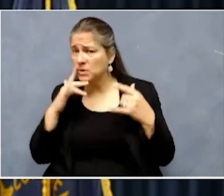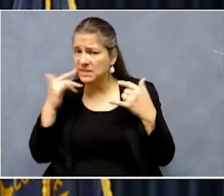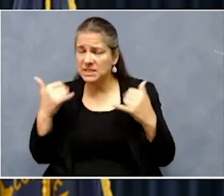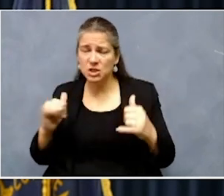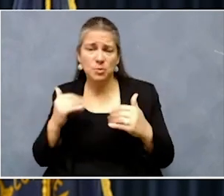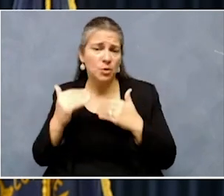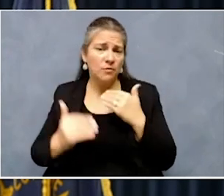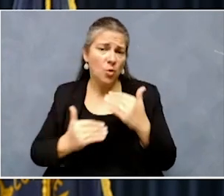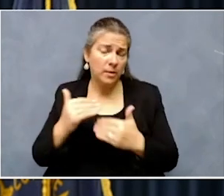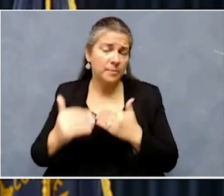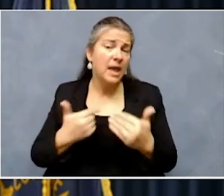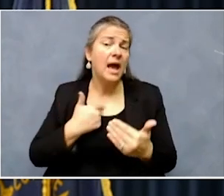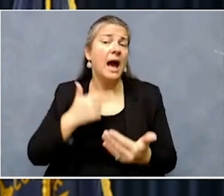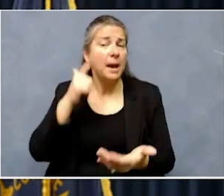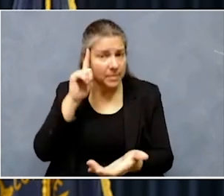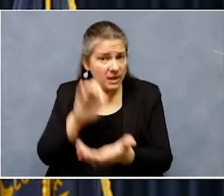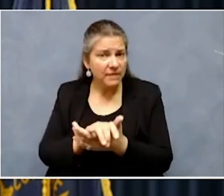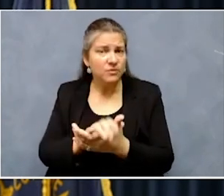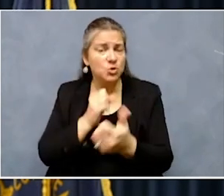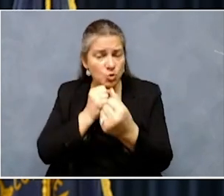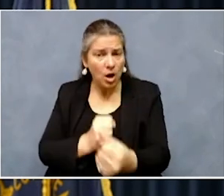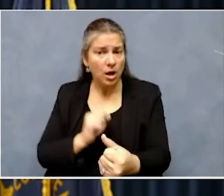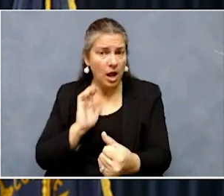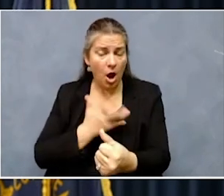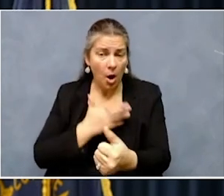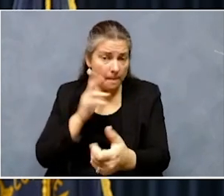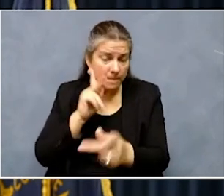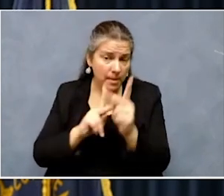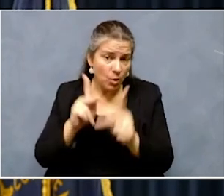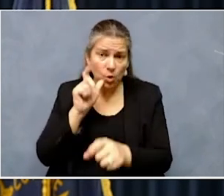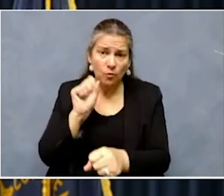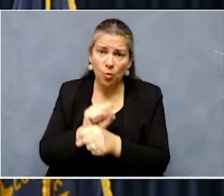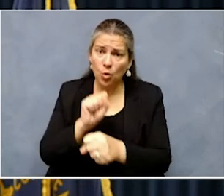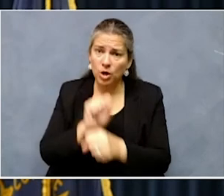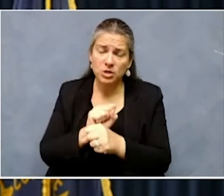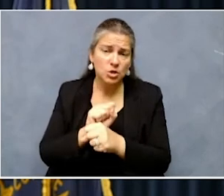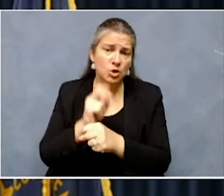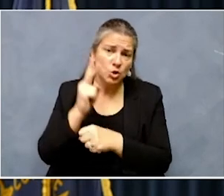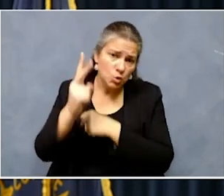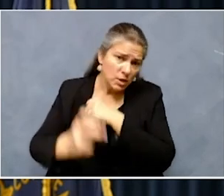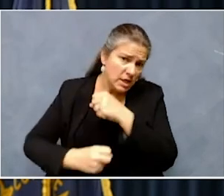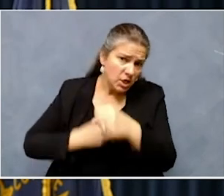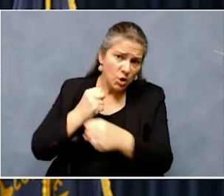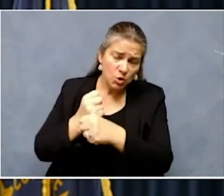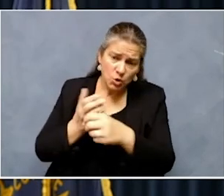Beshear says he still plans to work with those members of the legislature who are willing to work with him.